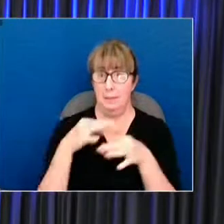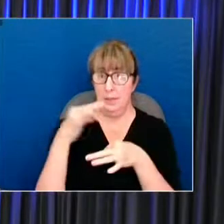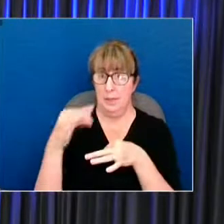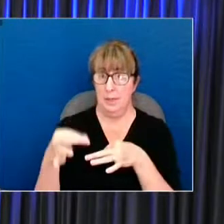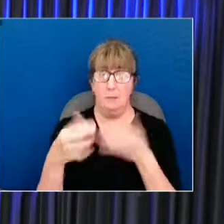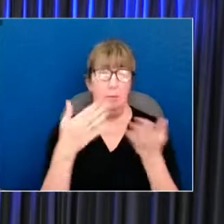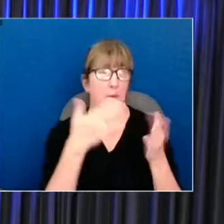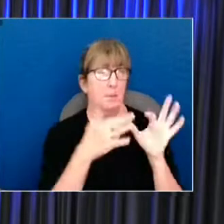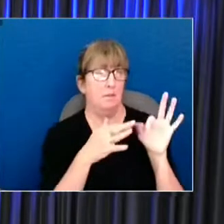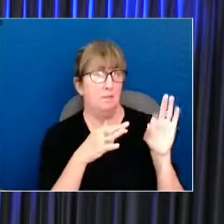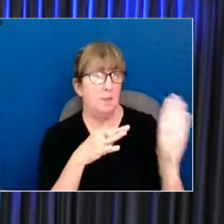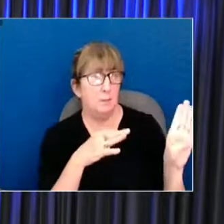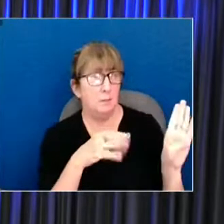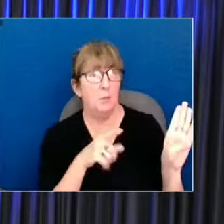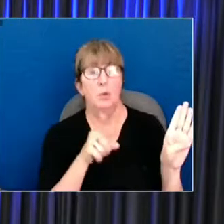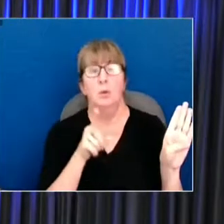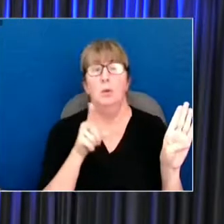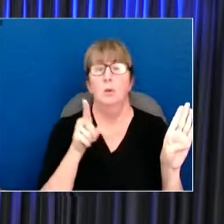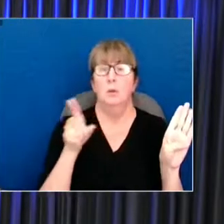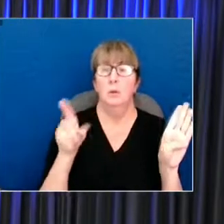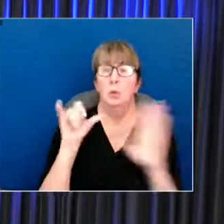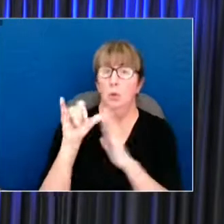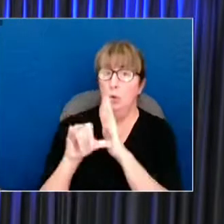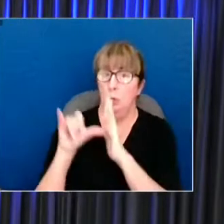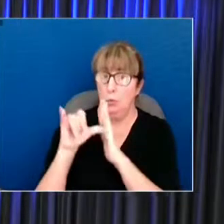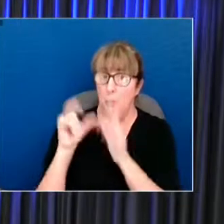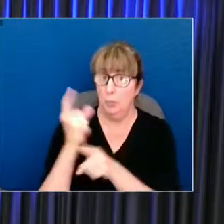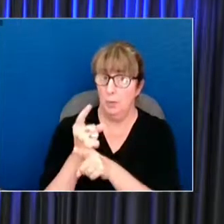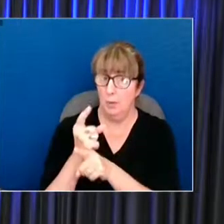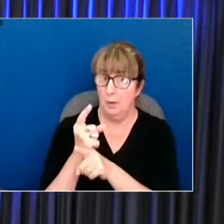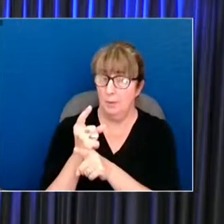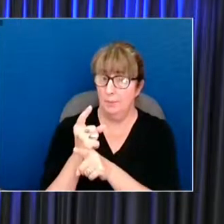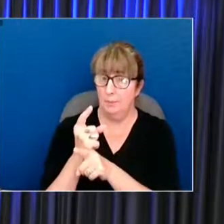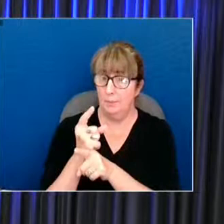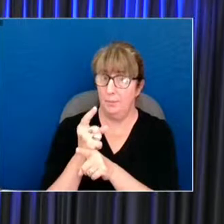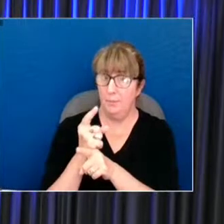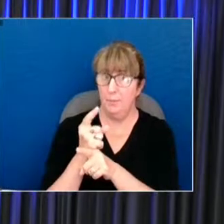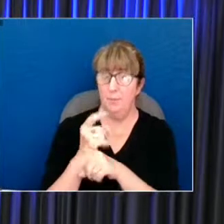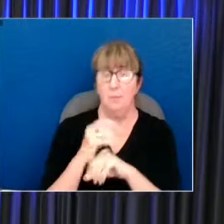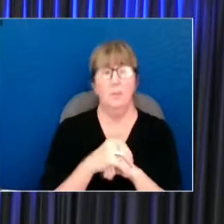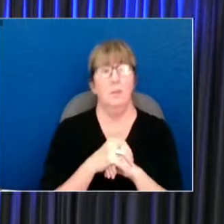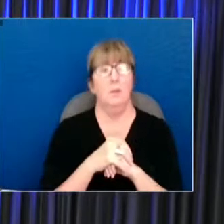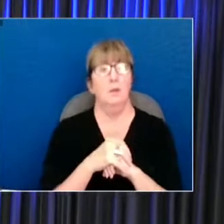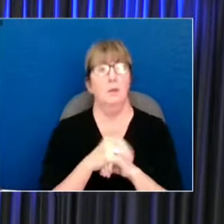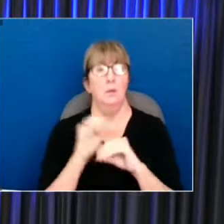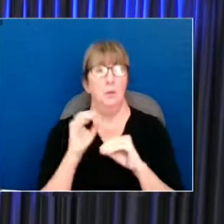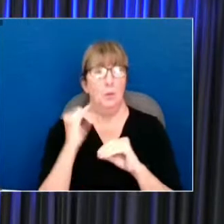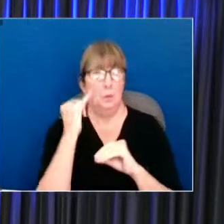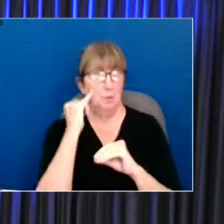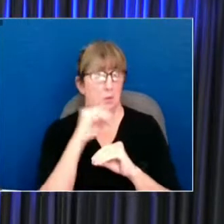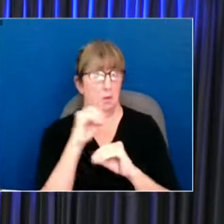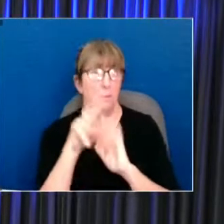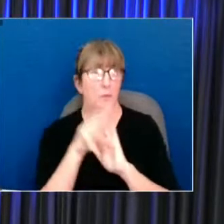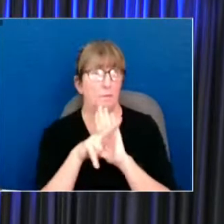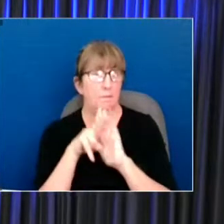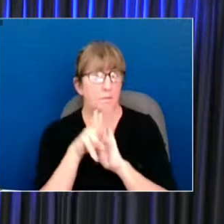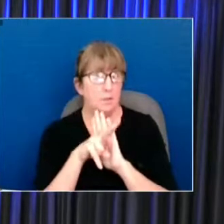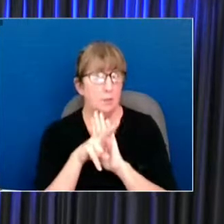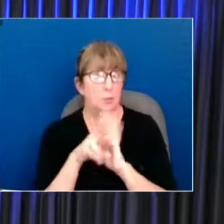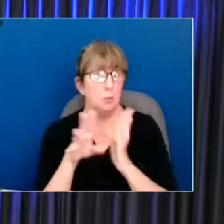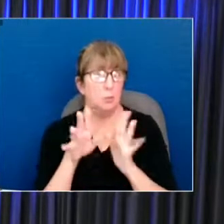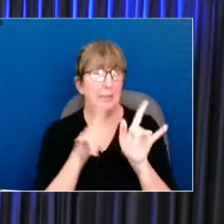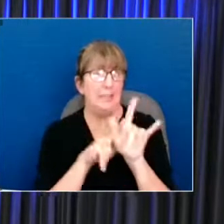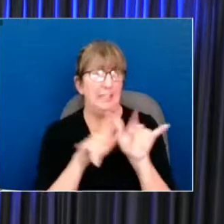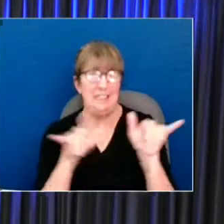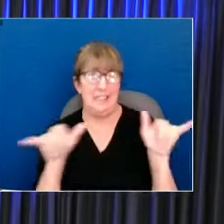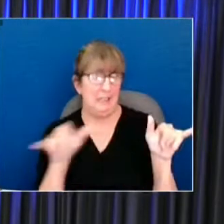Facebook has or what YouTube has, correct? So none of those videos or streams will be kind of in sync. They will